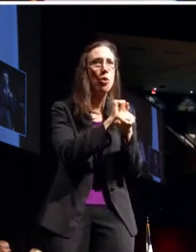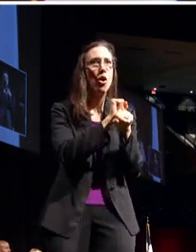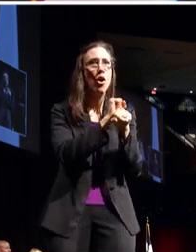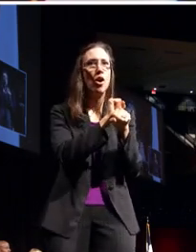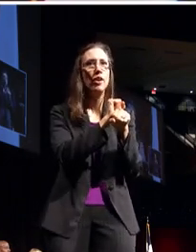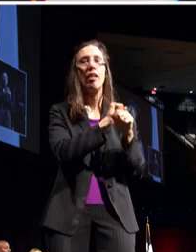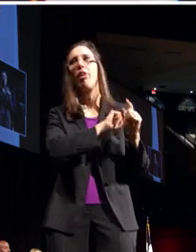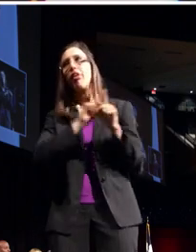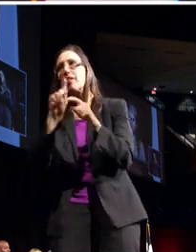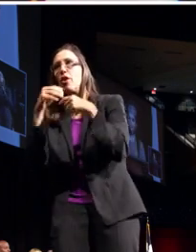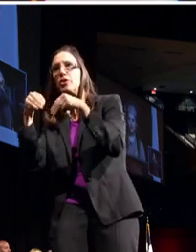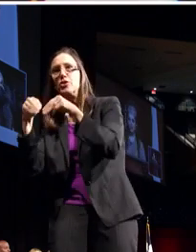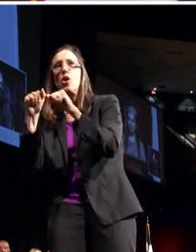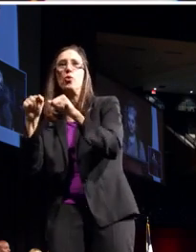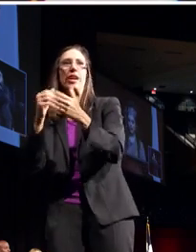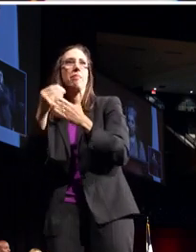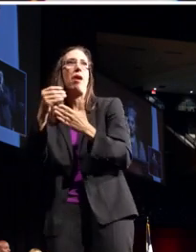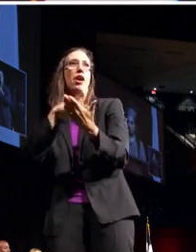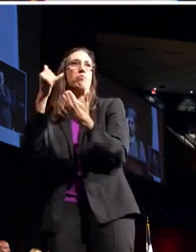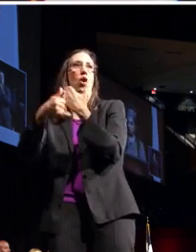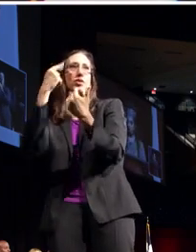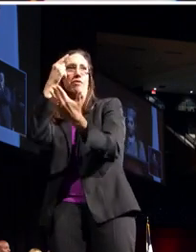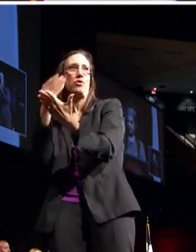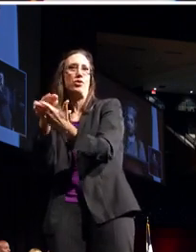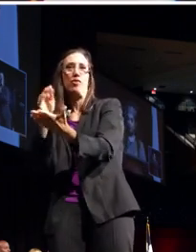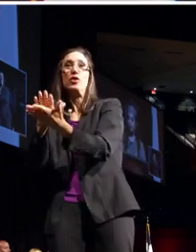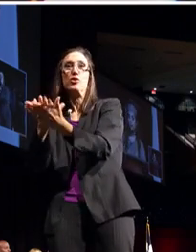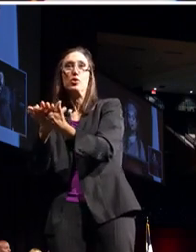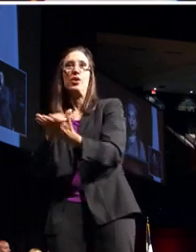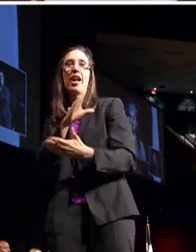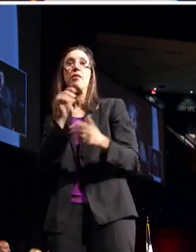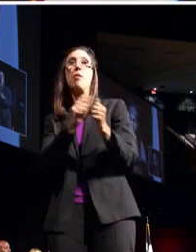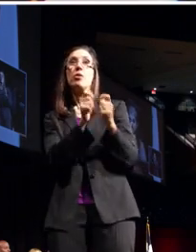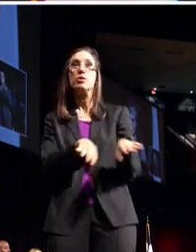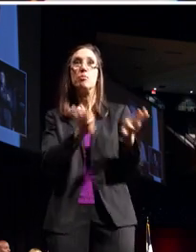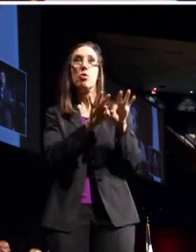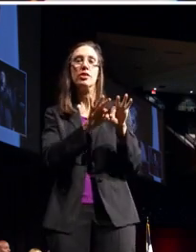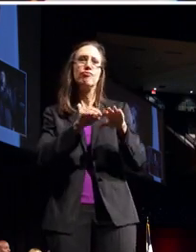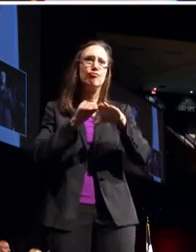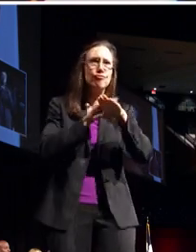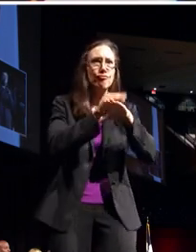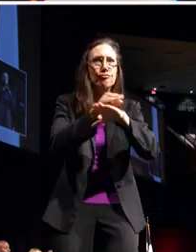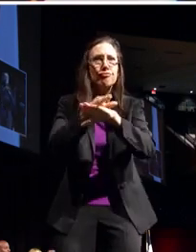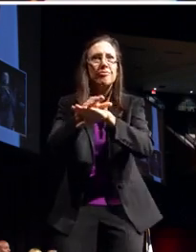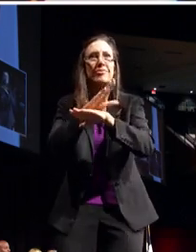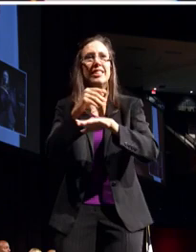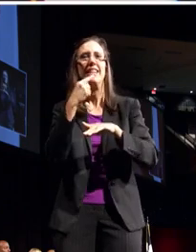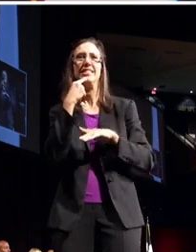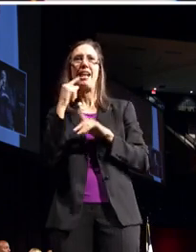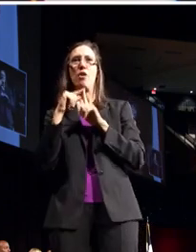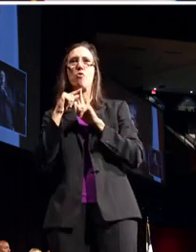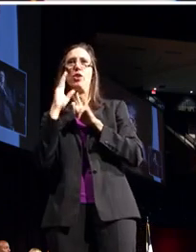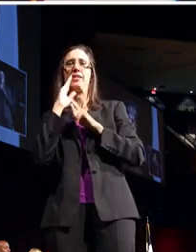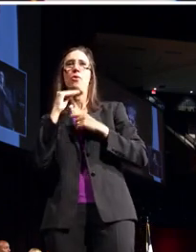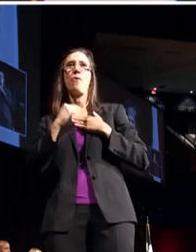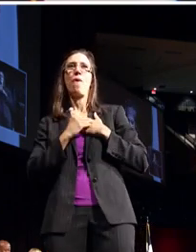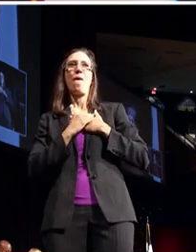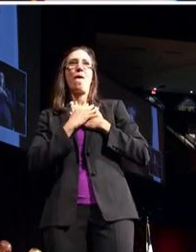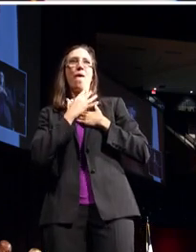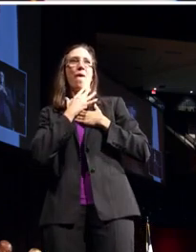take us to the store so we can buy our projects for school, and most importantly, to give us advice and say words that would wake up our